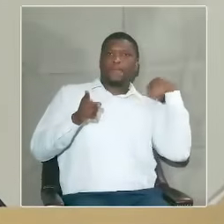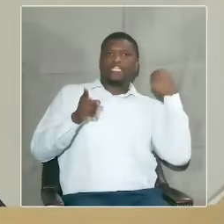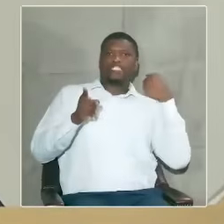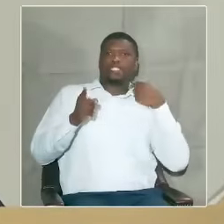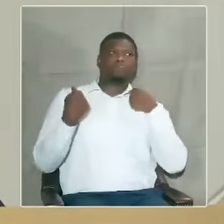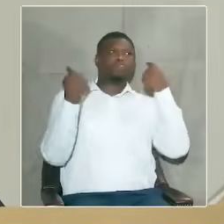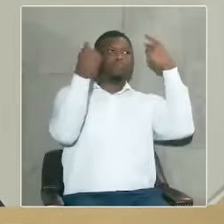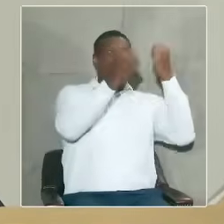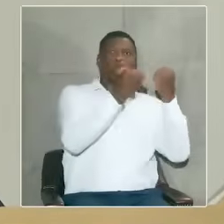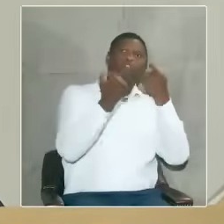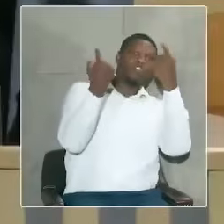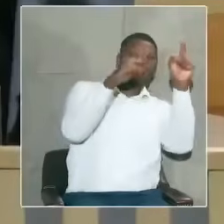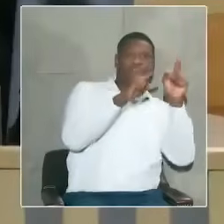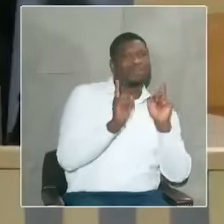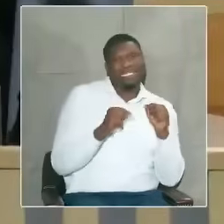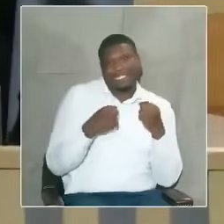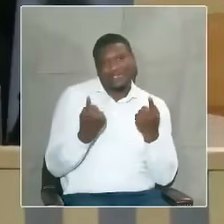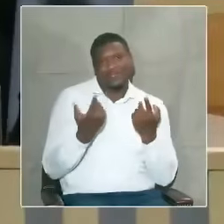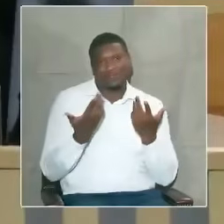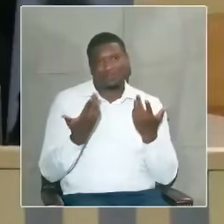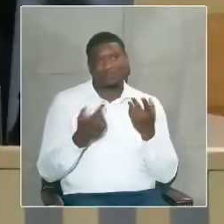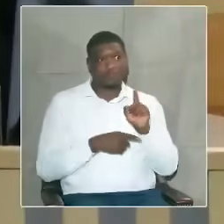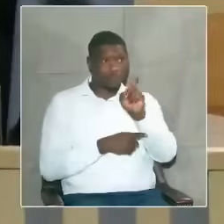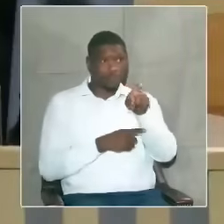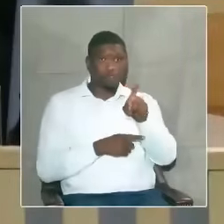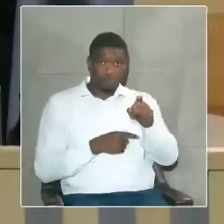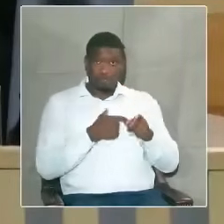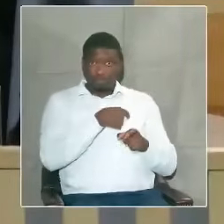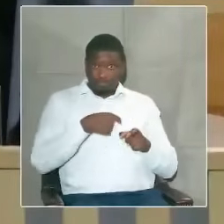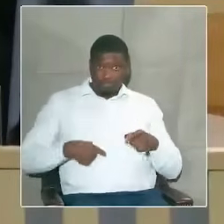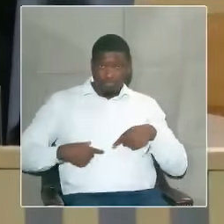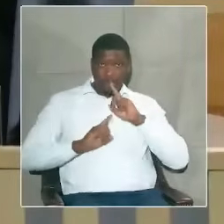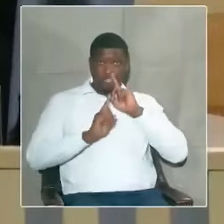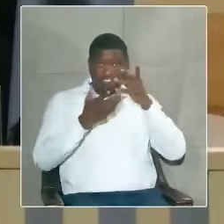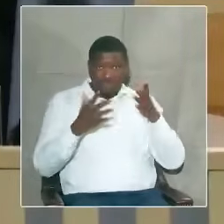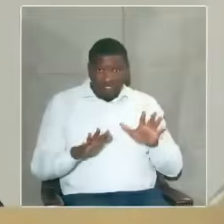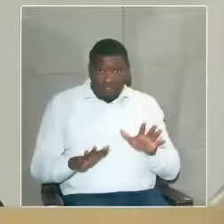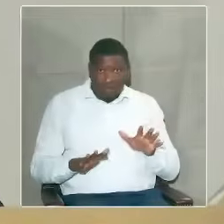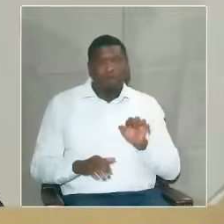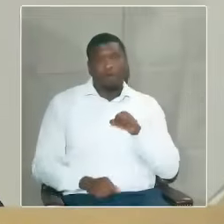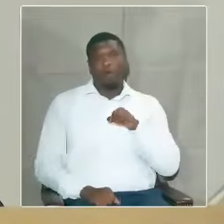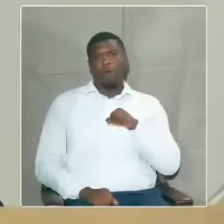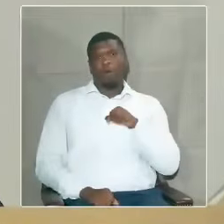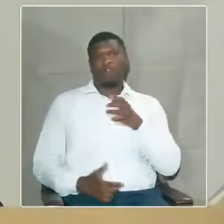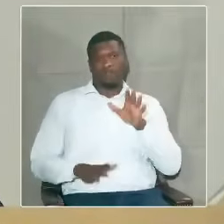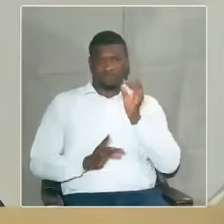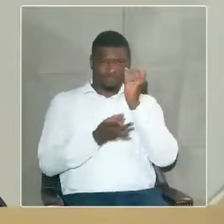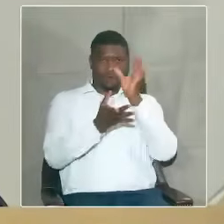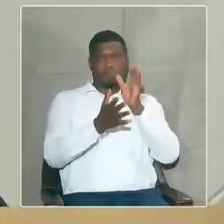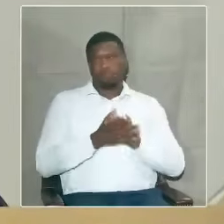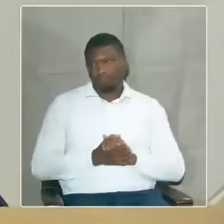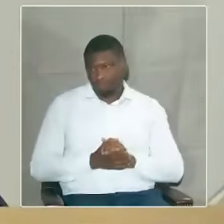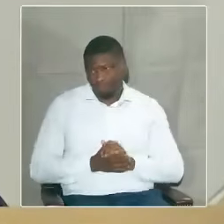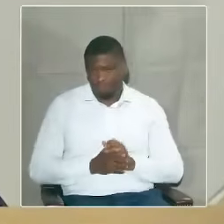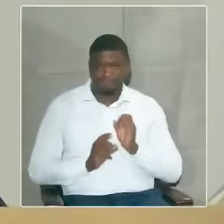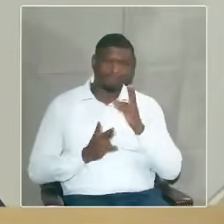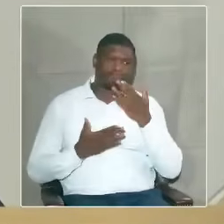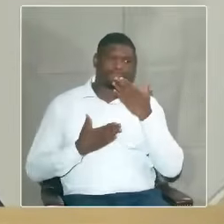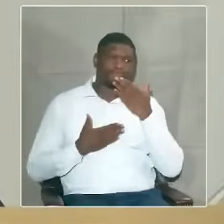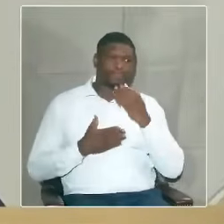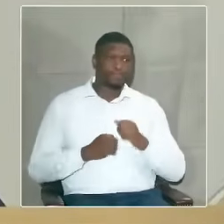other avenue. You went to the president. You did speak to the president about it. Yes, I did speak to. Thank you.